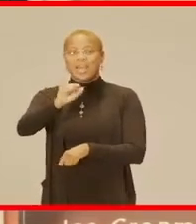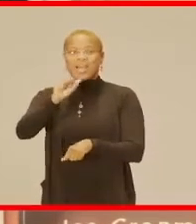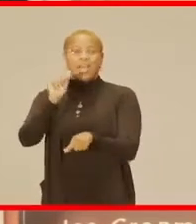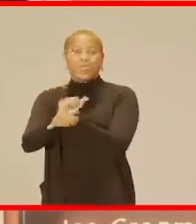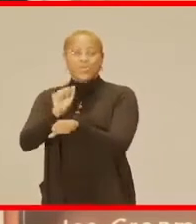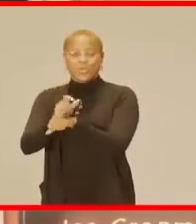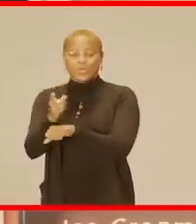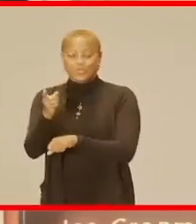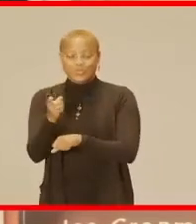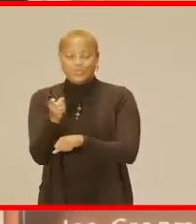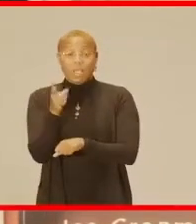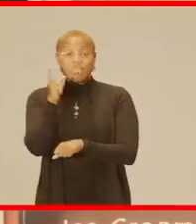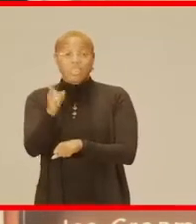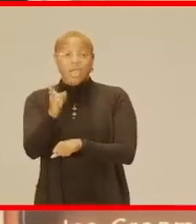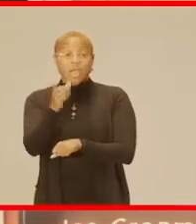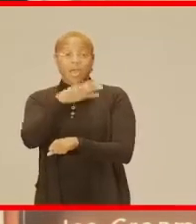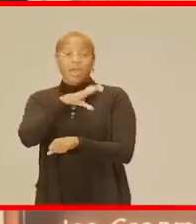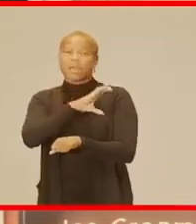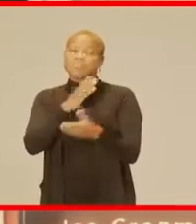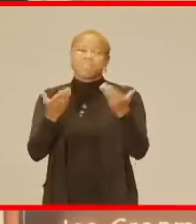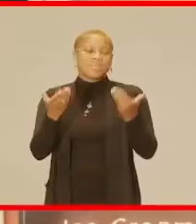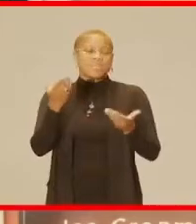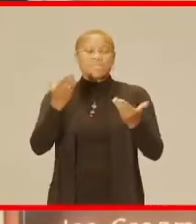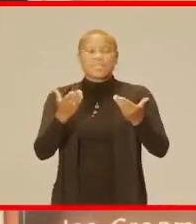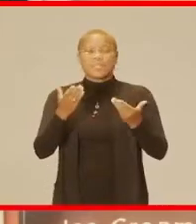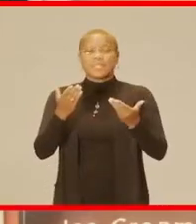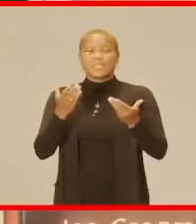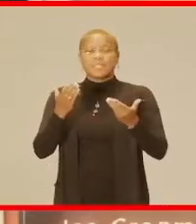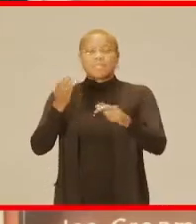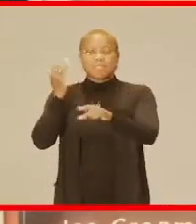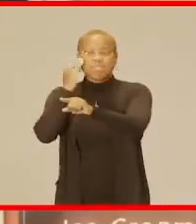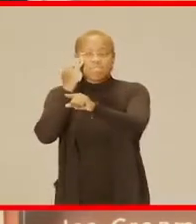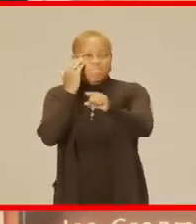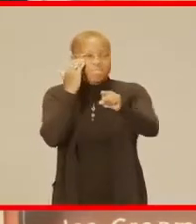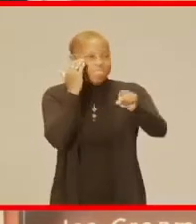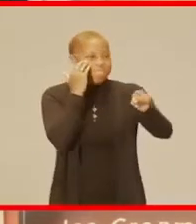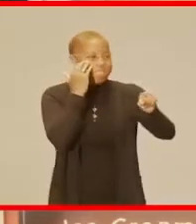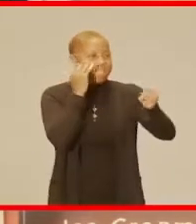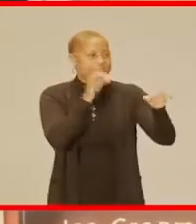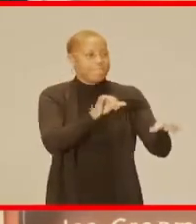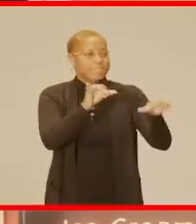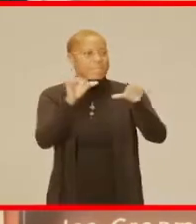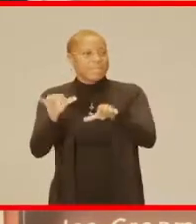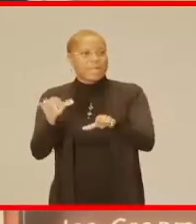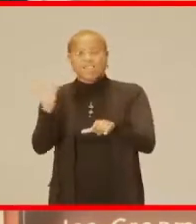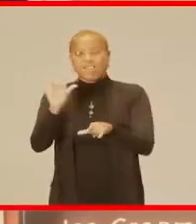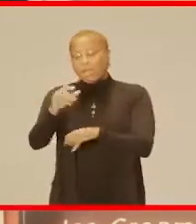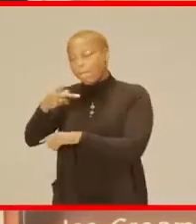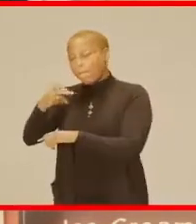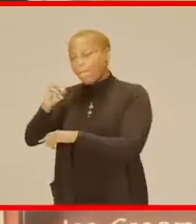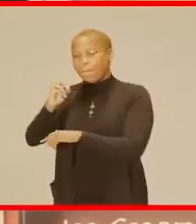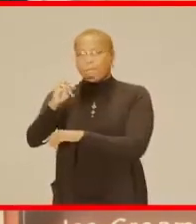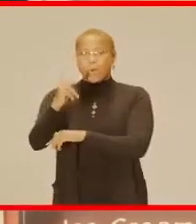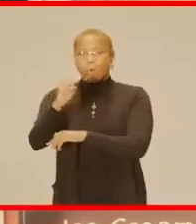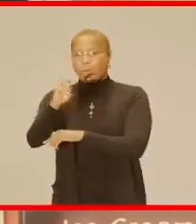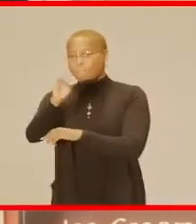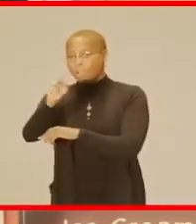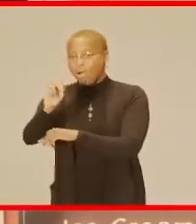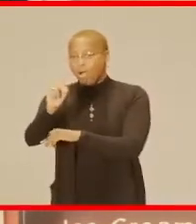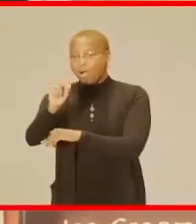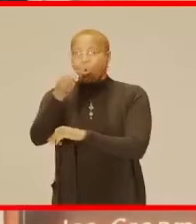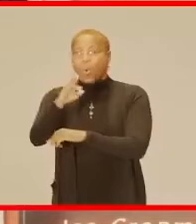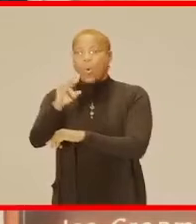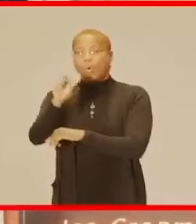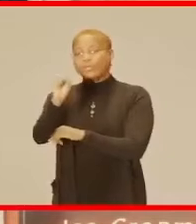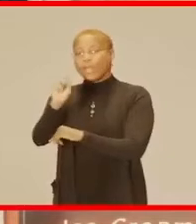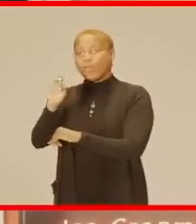is an anime that may not be as well known as, say, Pokemon or Sailor Moon,